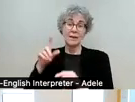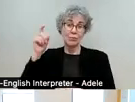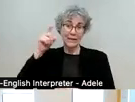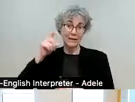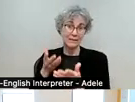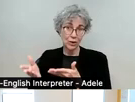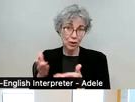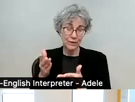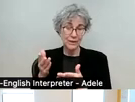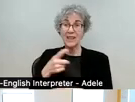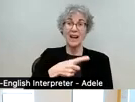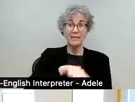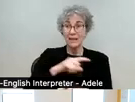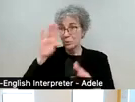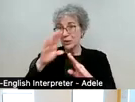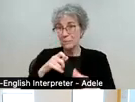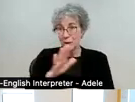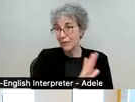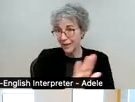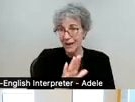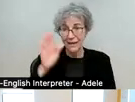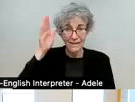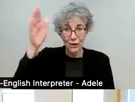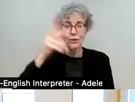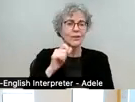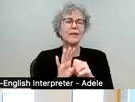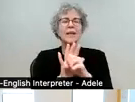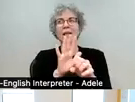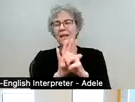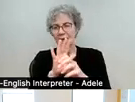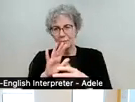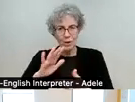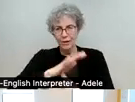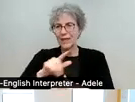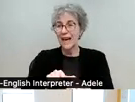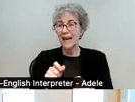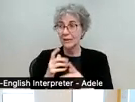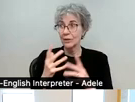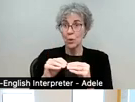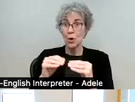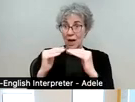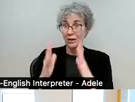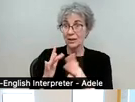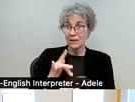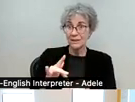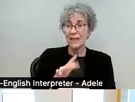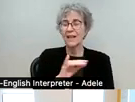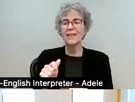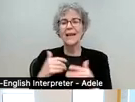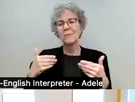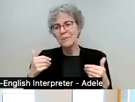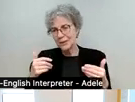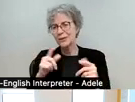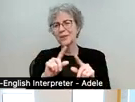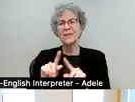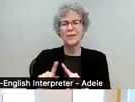future. So a big advocacy priority for us as the housing comes online is that ministry, other levels of